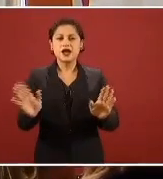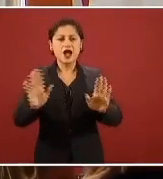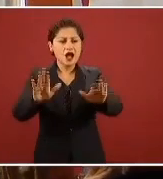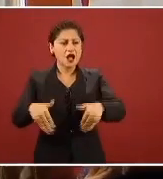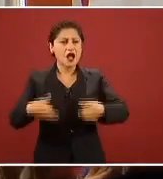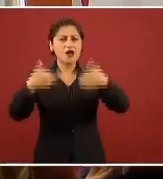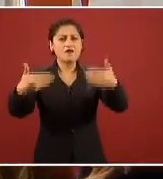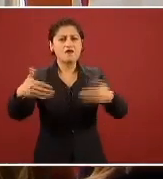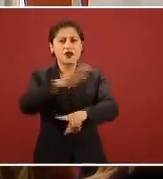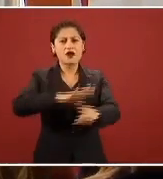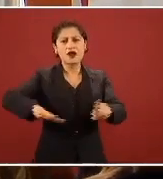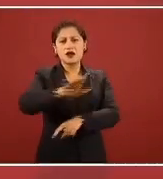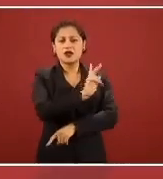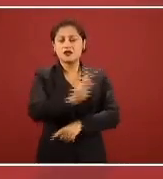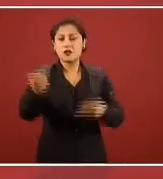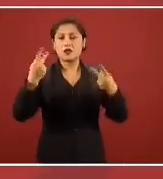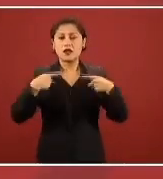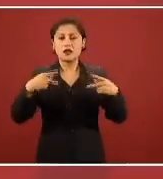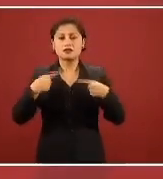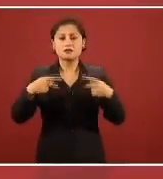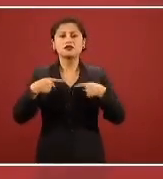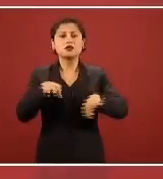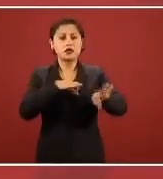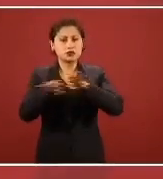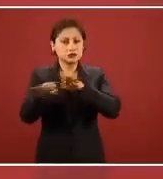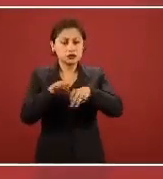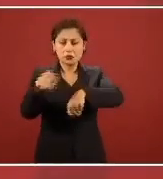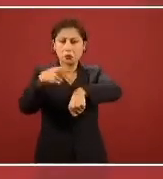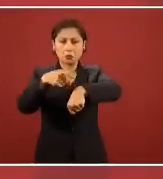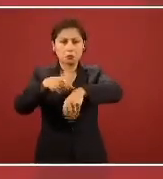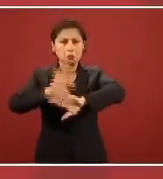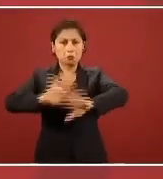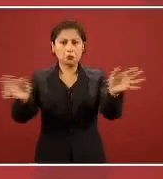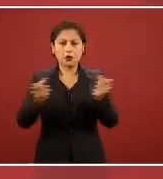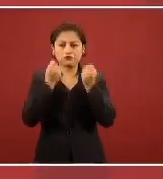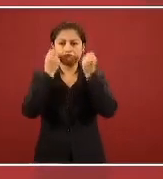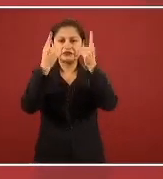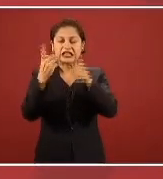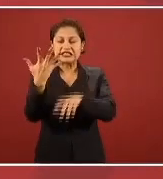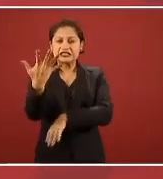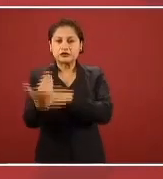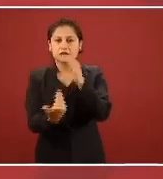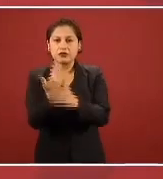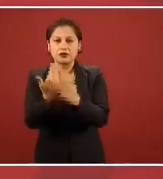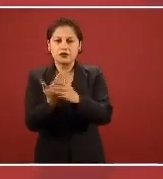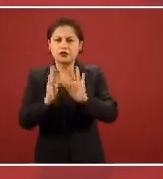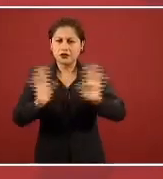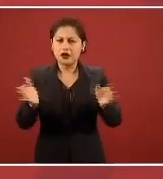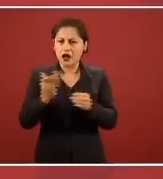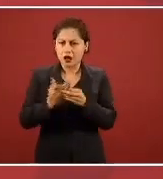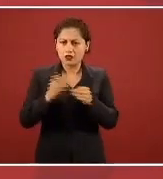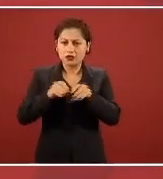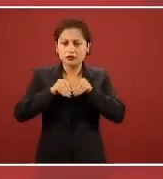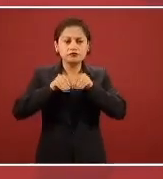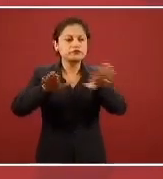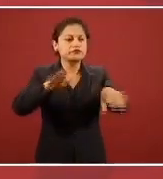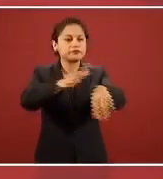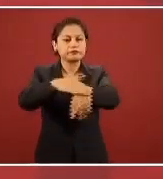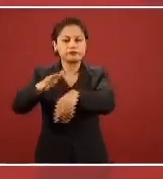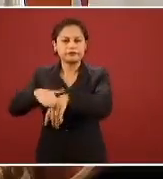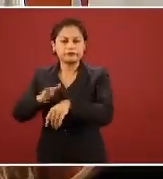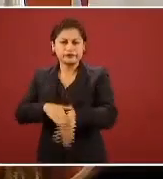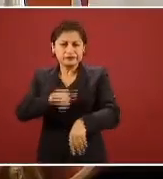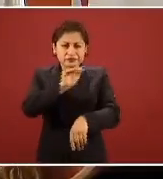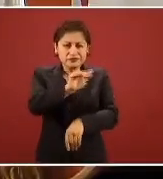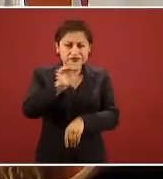the public servants are awake now. They wake up at 5 in the morning. No hay que estarlos levantando.